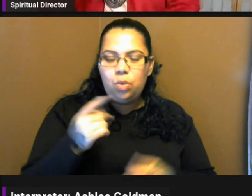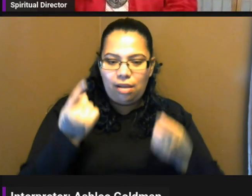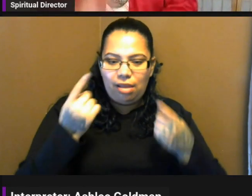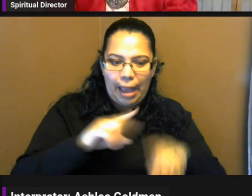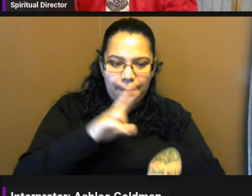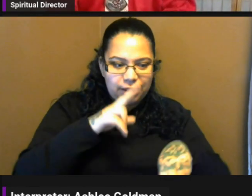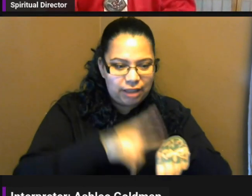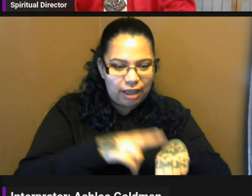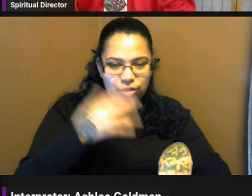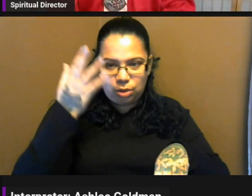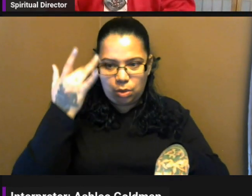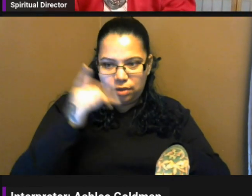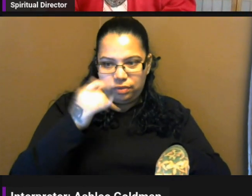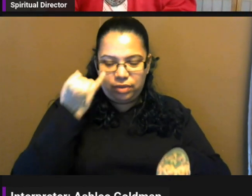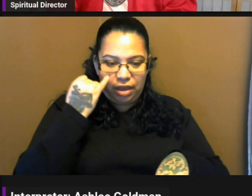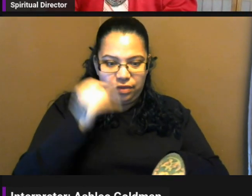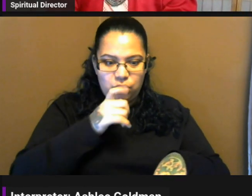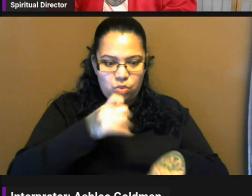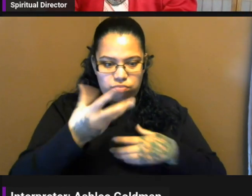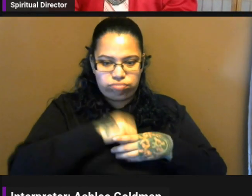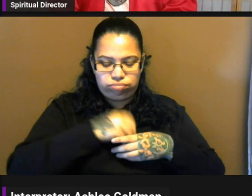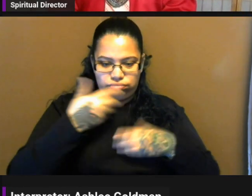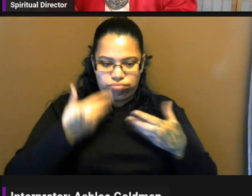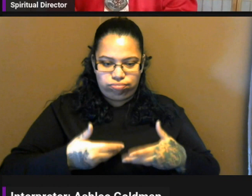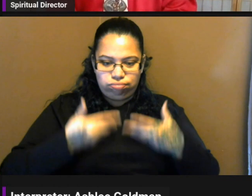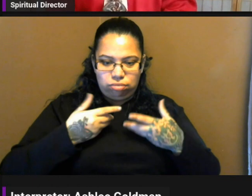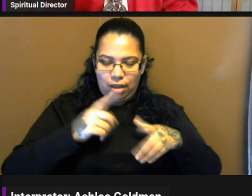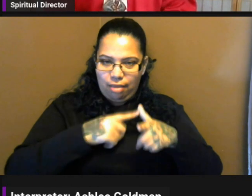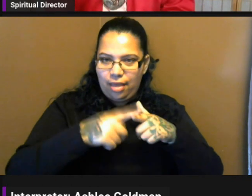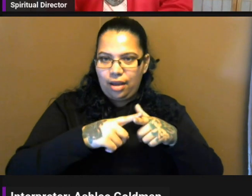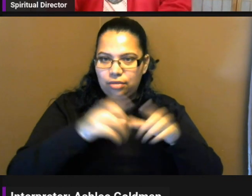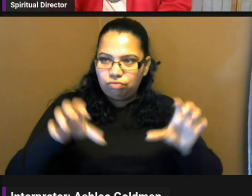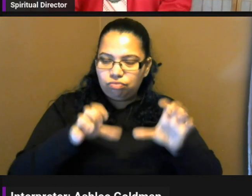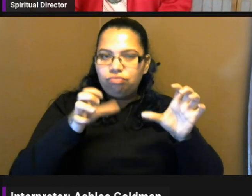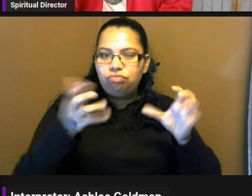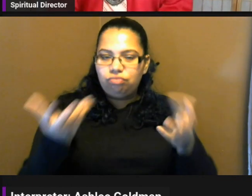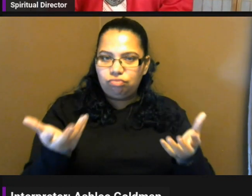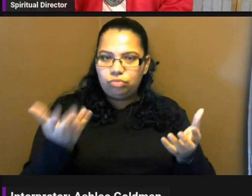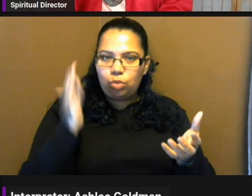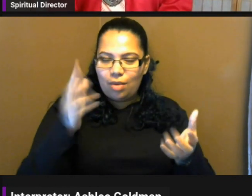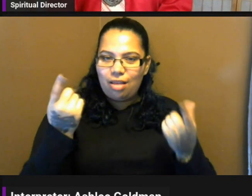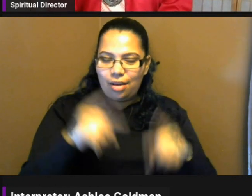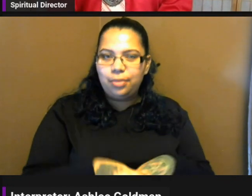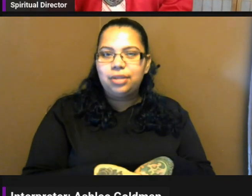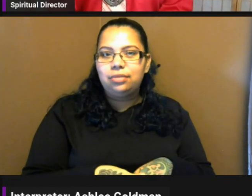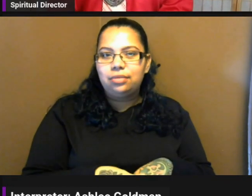flows naturally in such a way that the need to know why is less important.